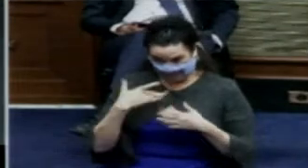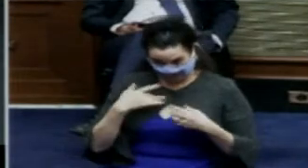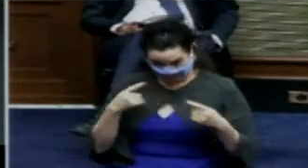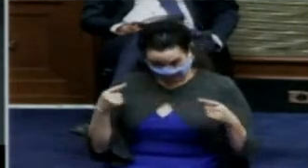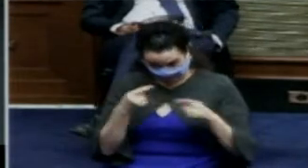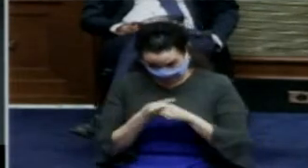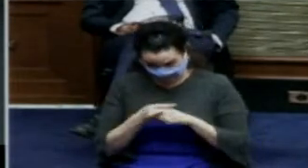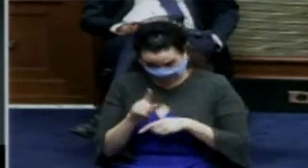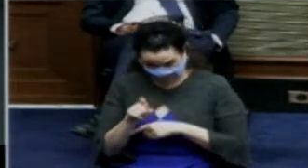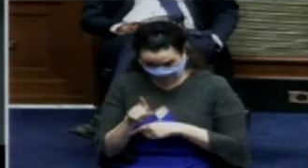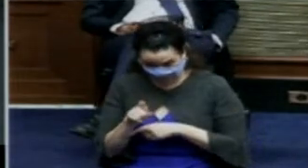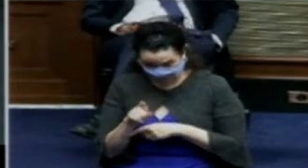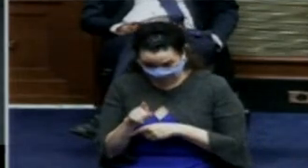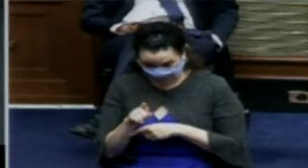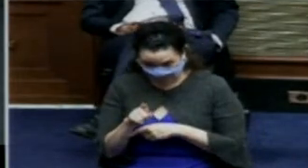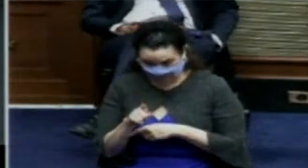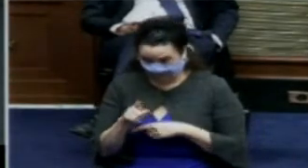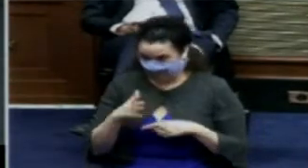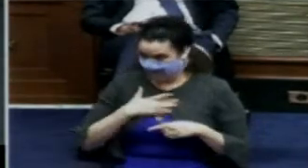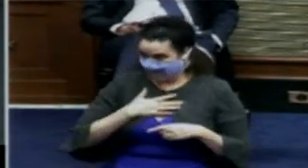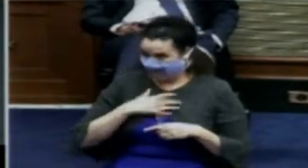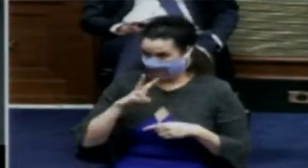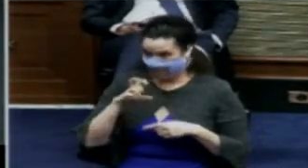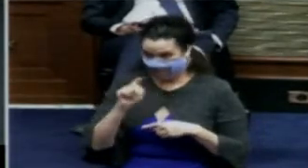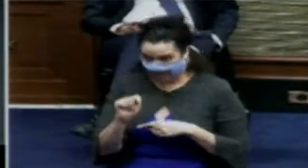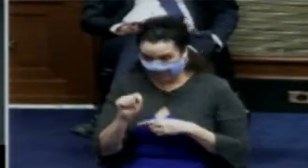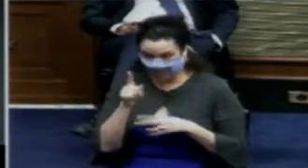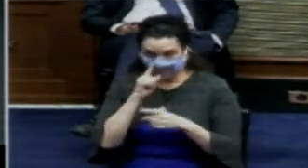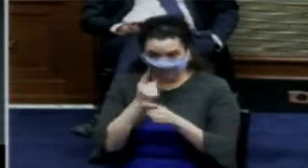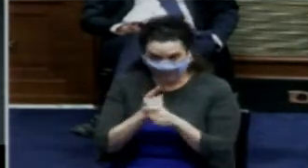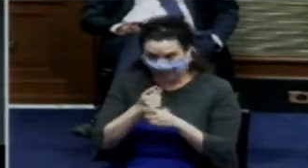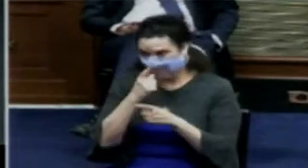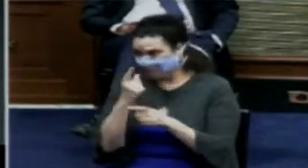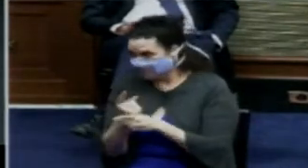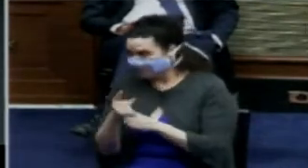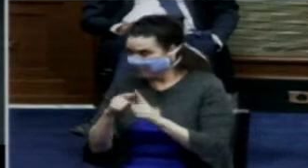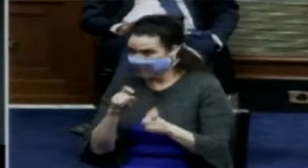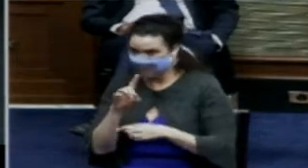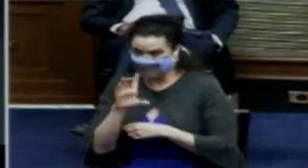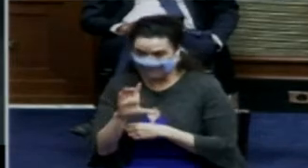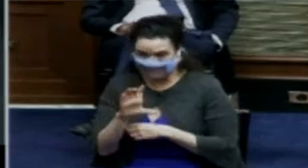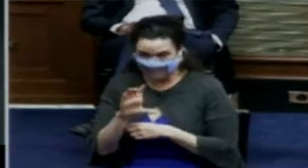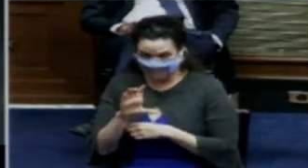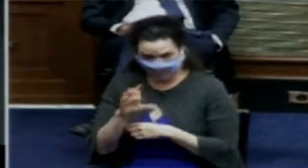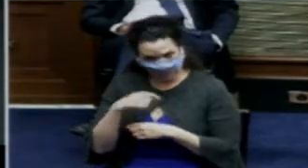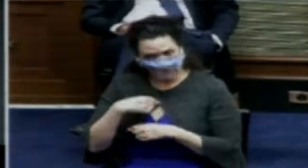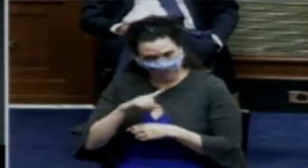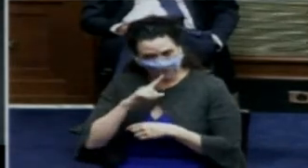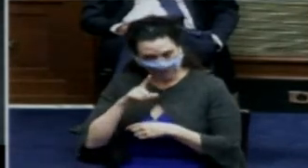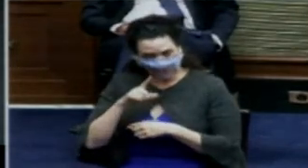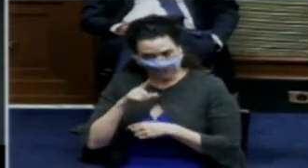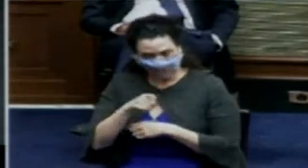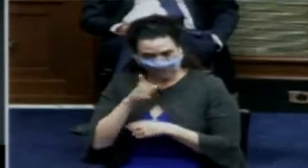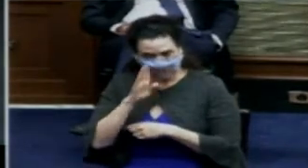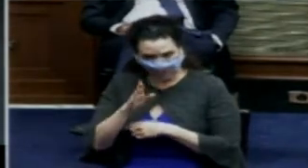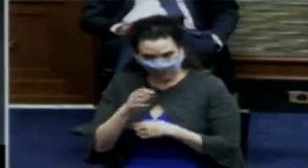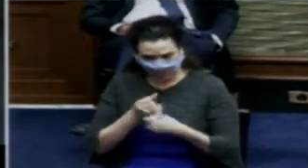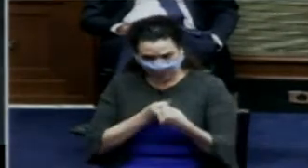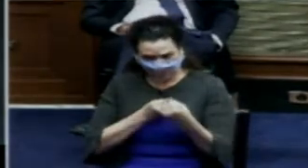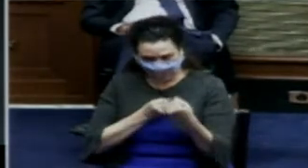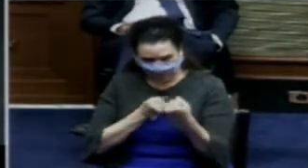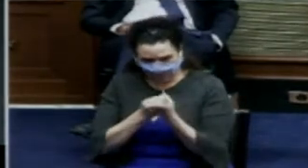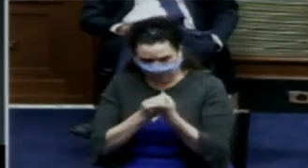services? Surely, my veteran brothers and sisters of DC, surely you would support reconciliation